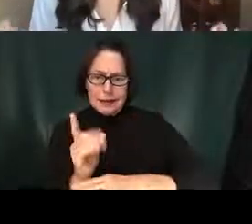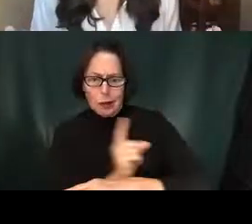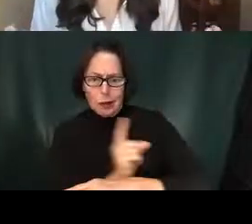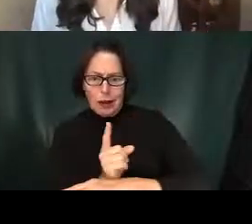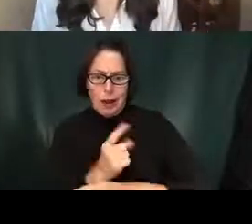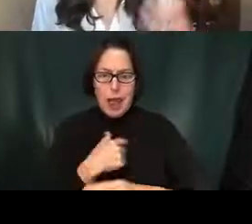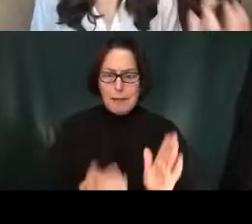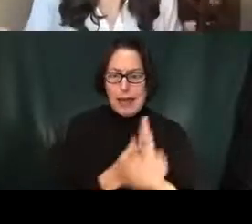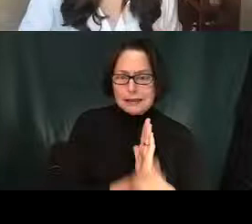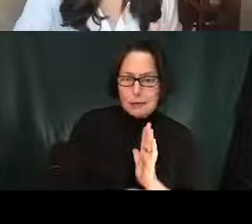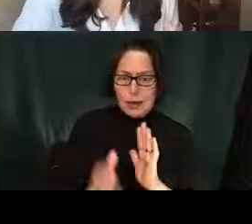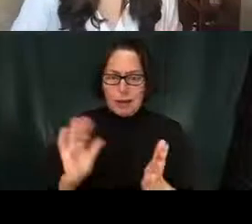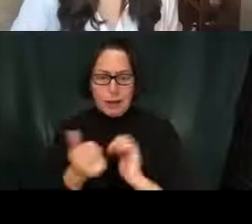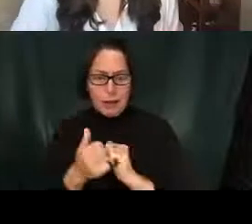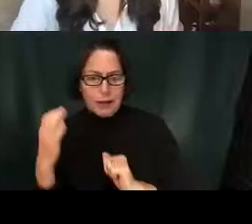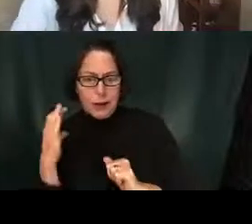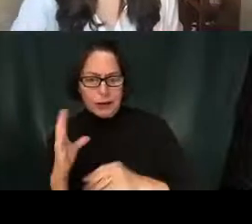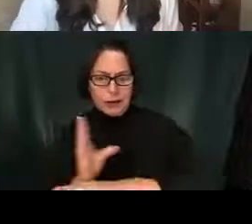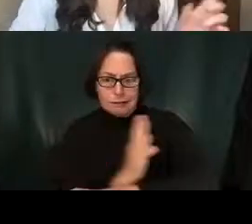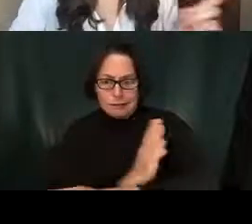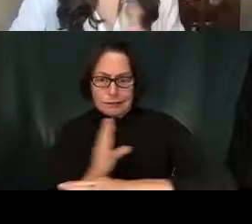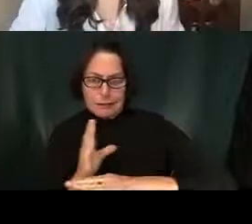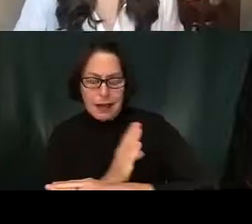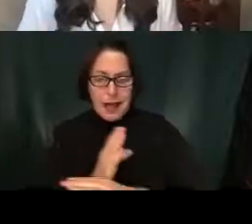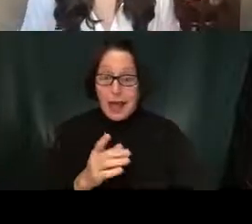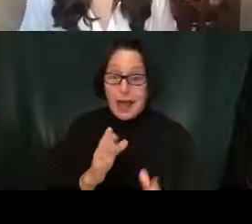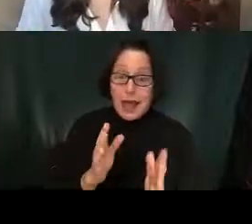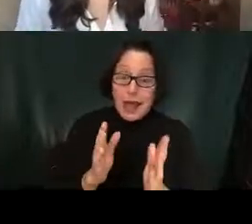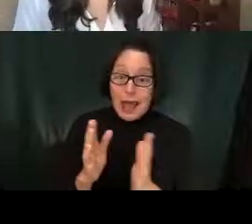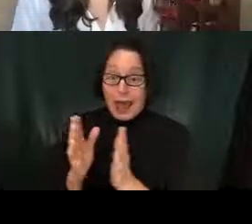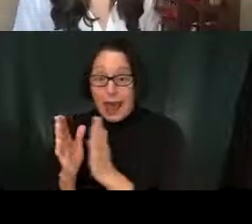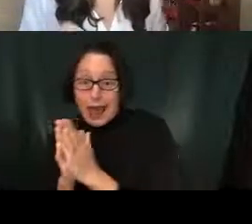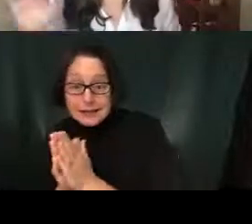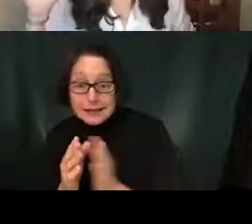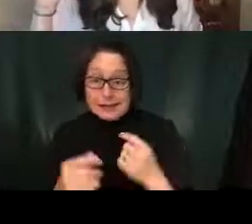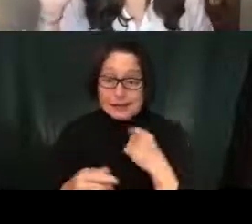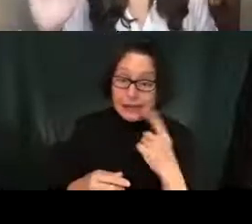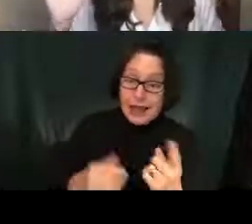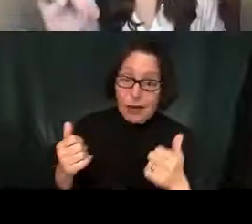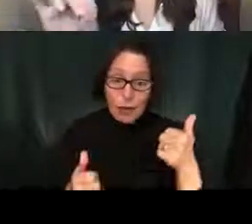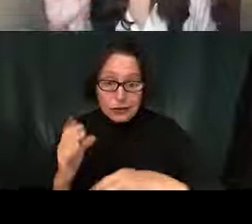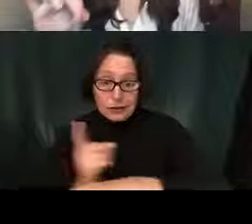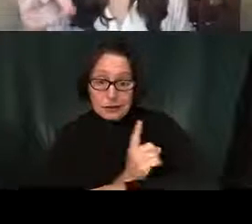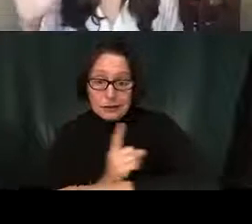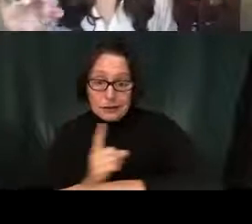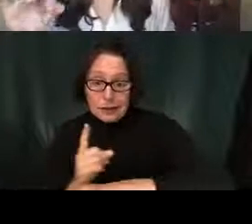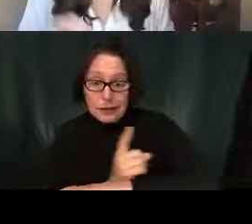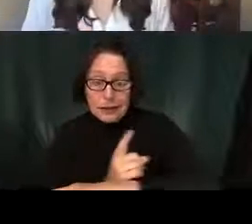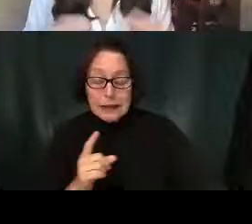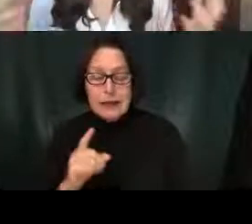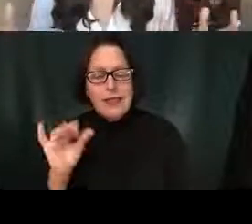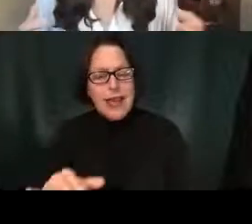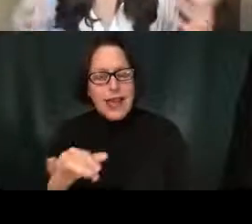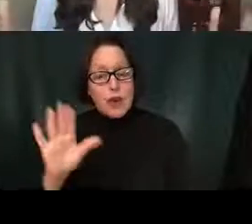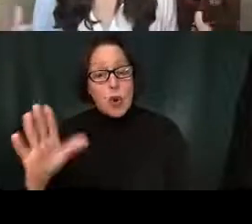versus being more of a coach and showing up, being asking or telling, or that coaching continuum? So your responsibility as a leader,